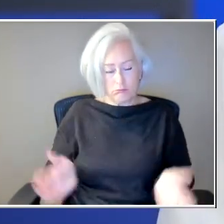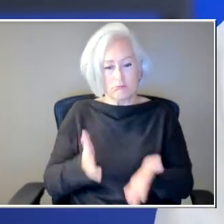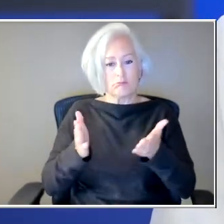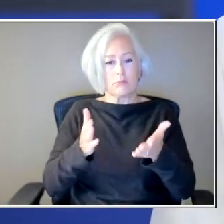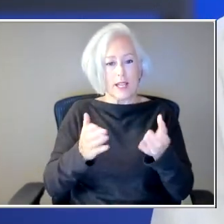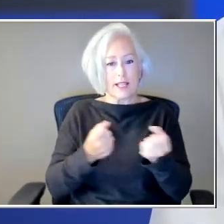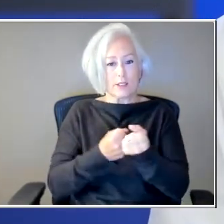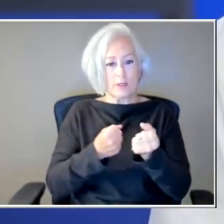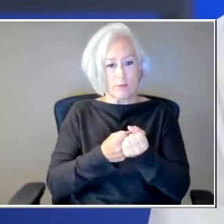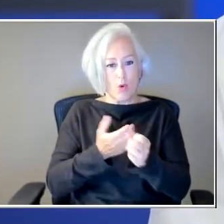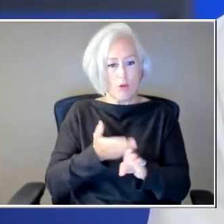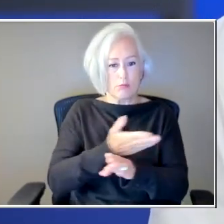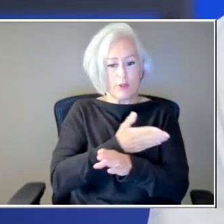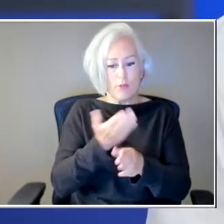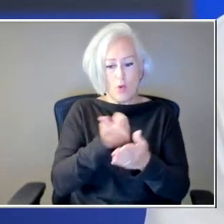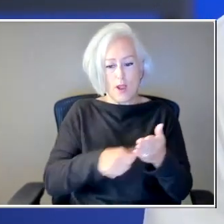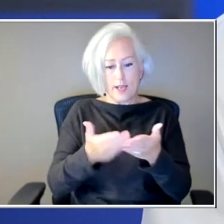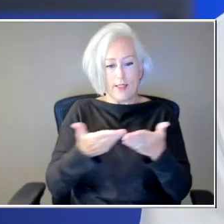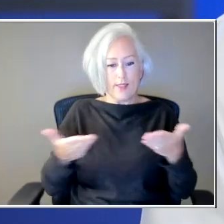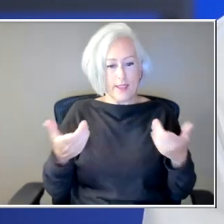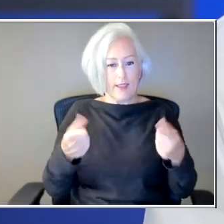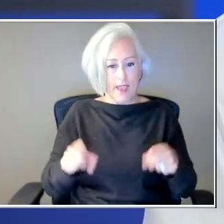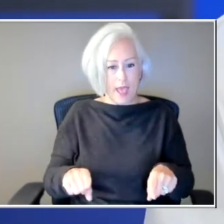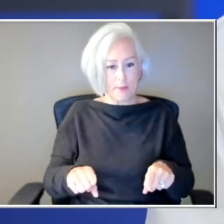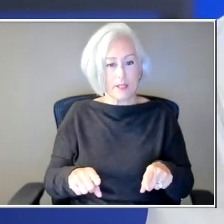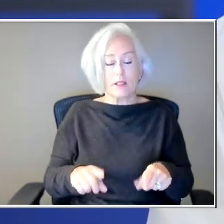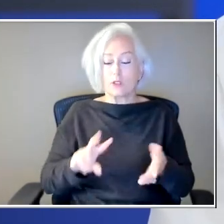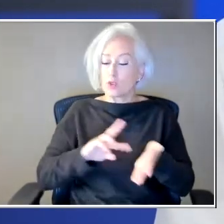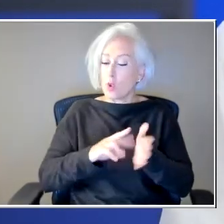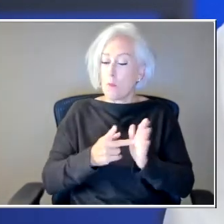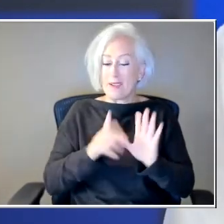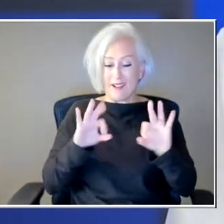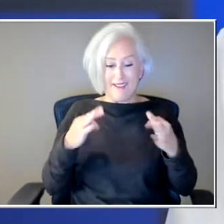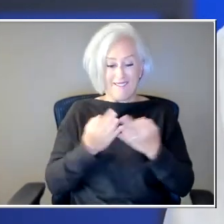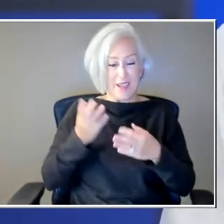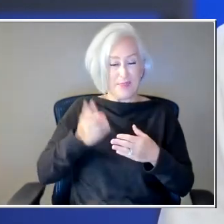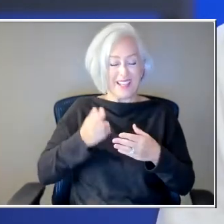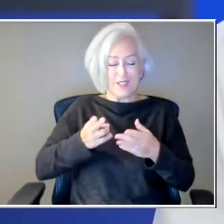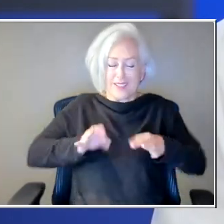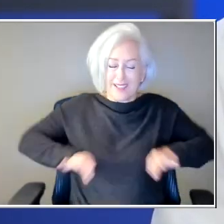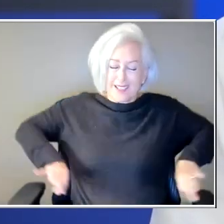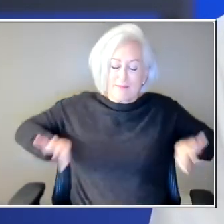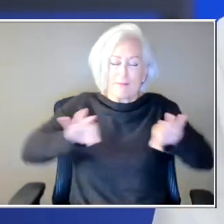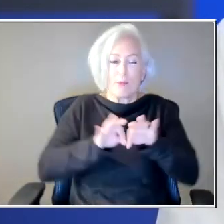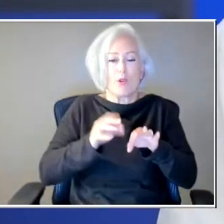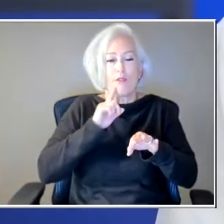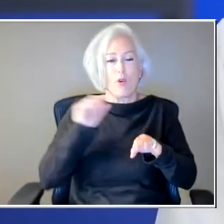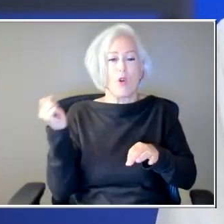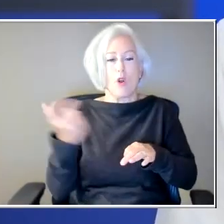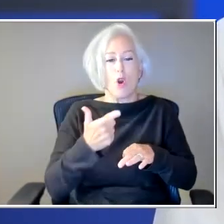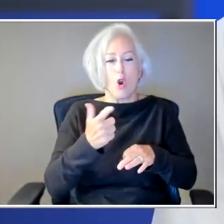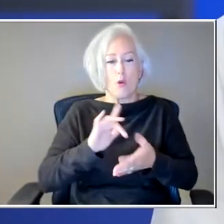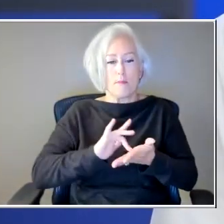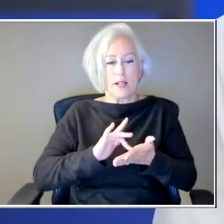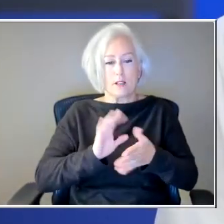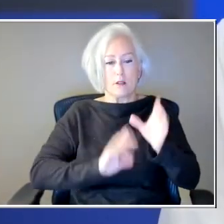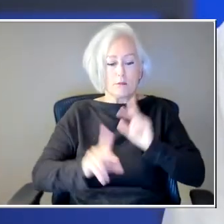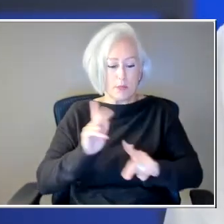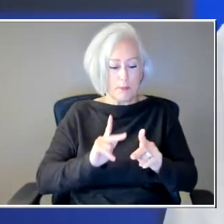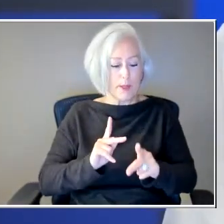very thankful. So family history is very key for all medical personnel to take, nurses,